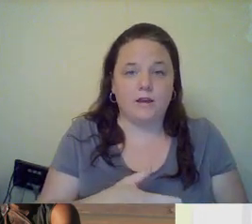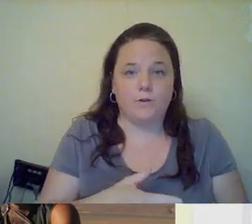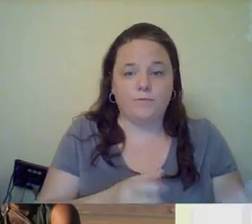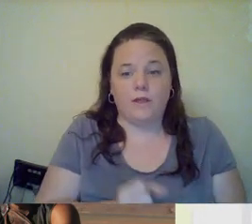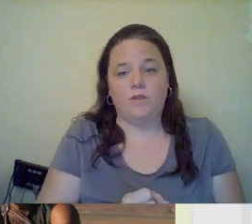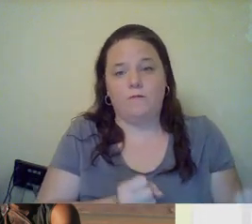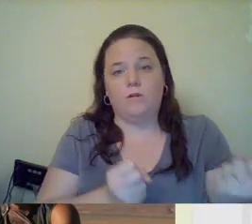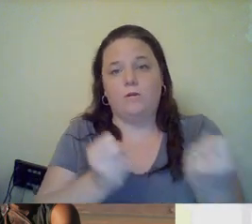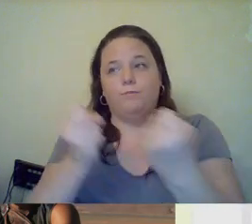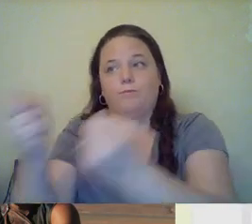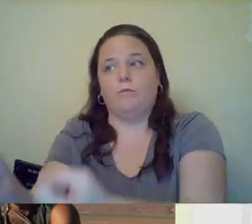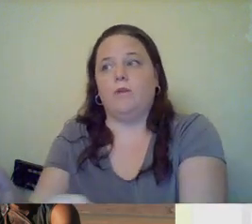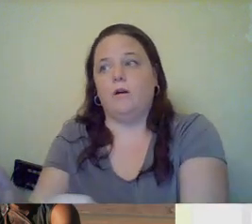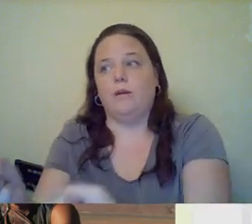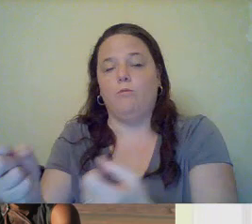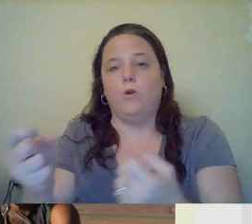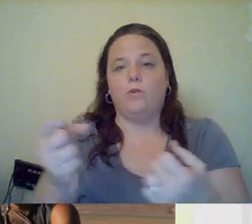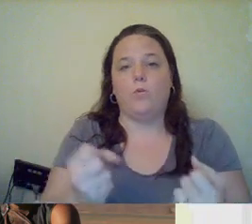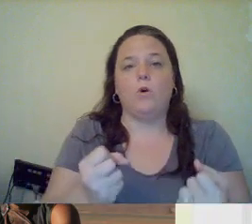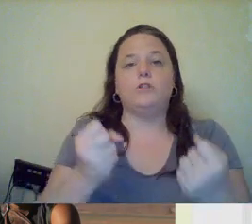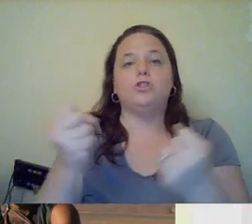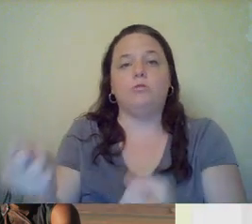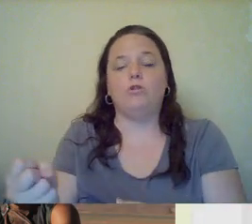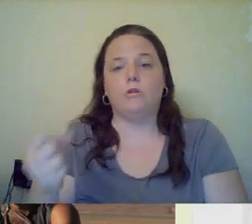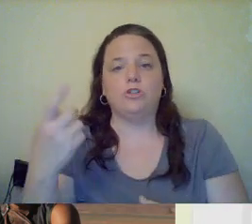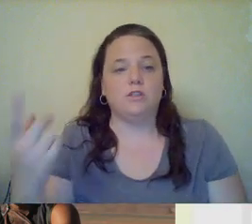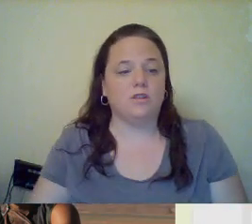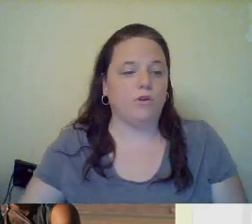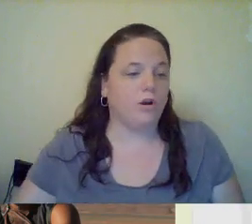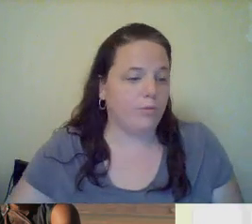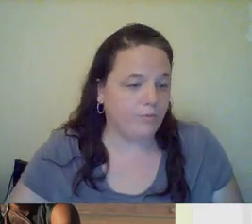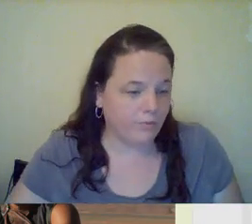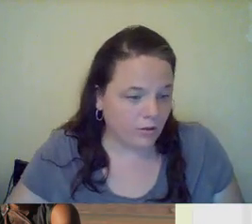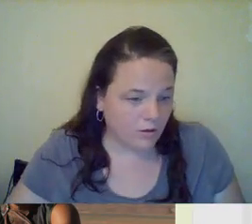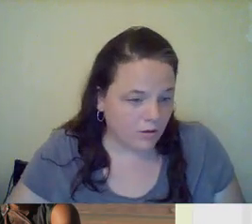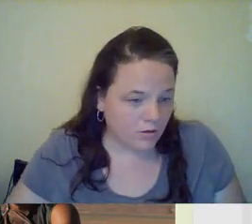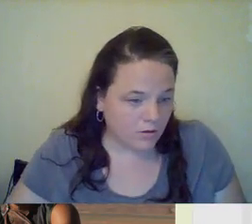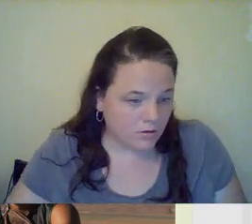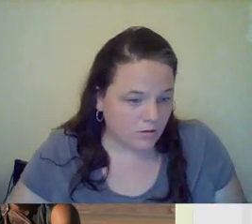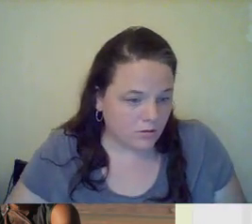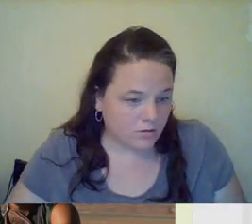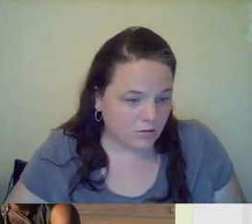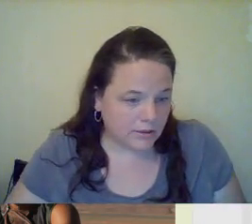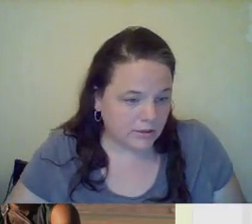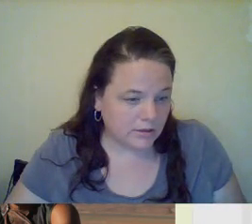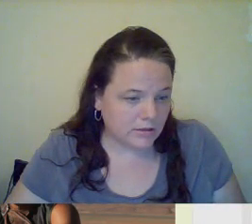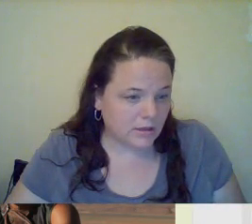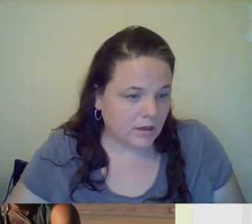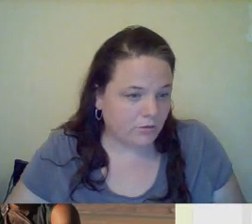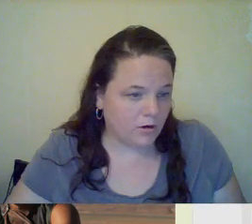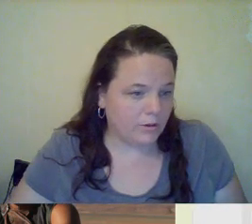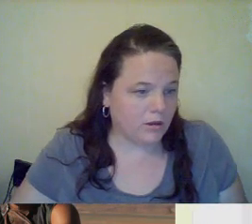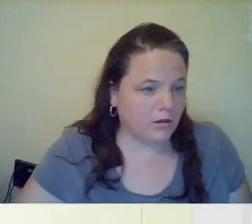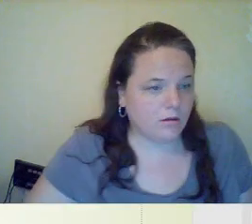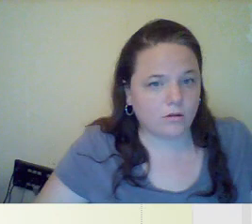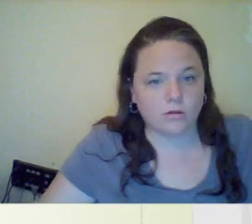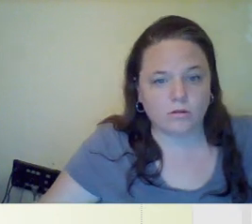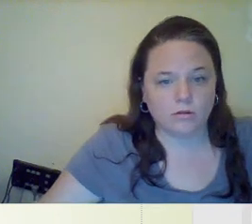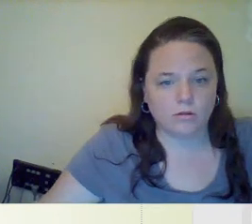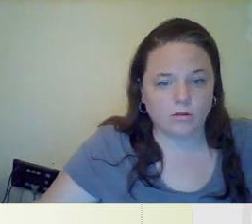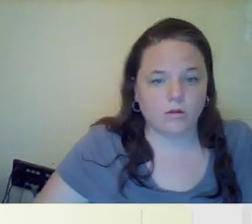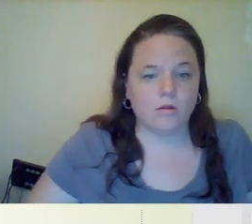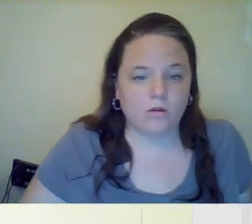the noun, and then the more like the one smooth motion is the verb. All right, let's see, how far did we